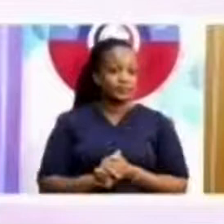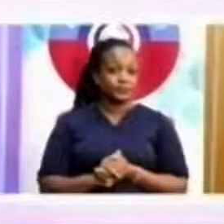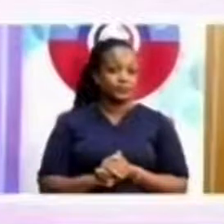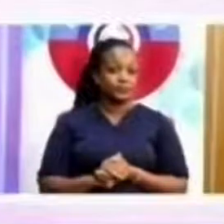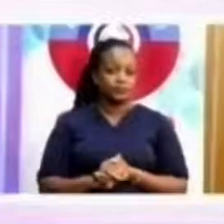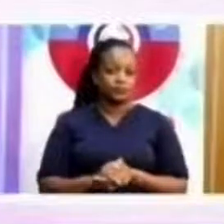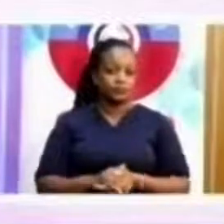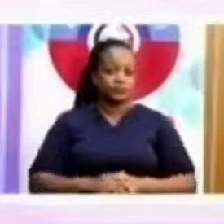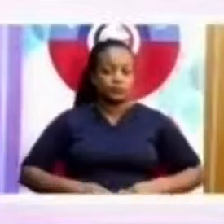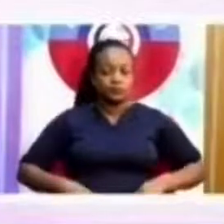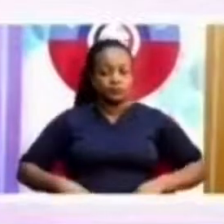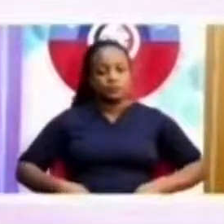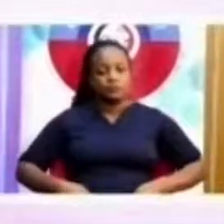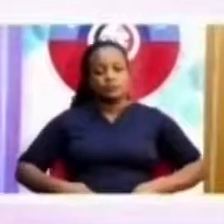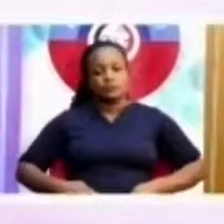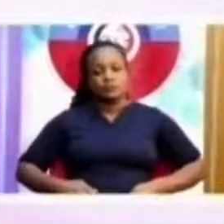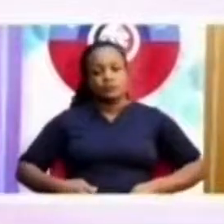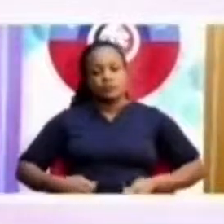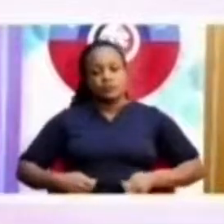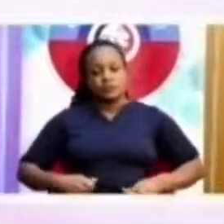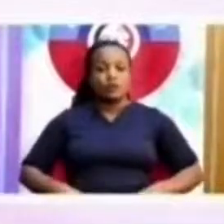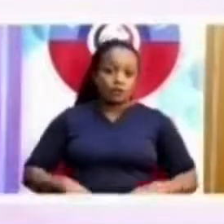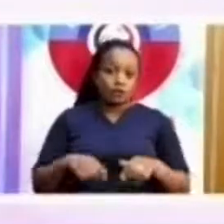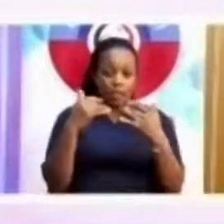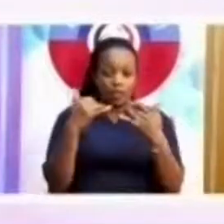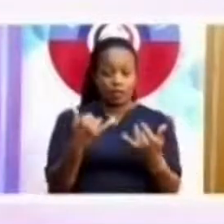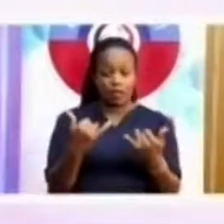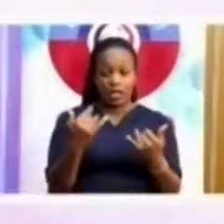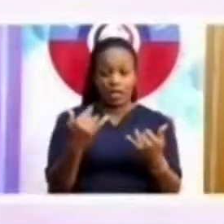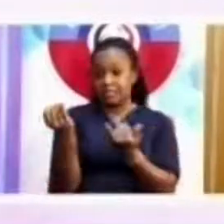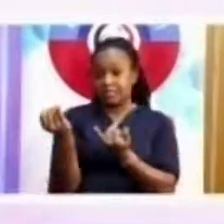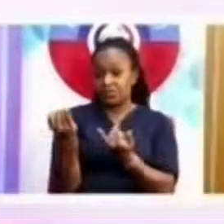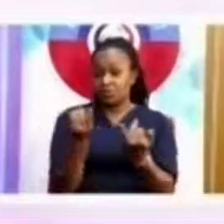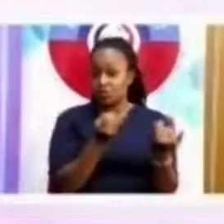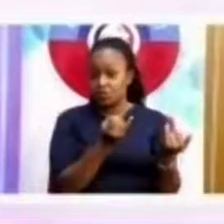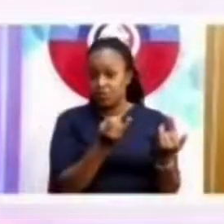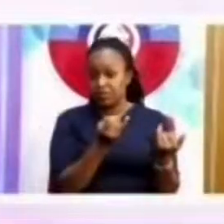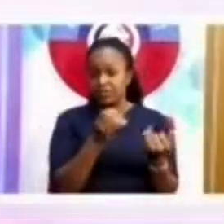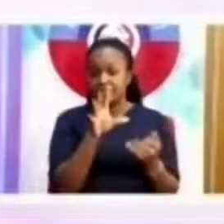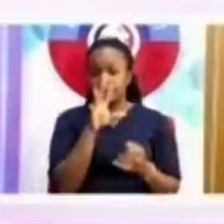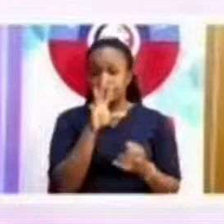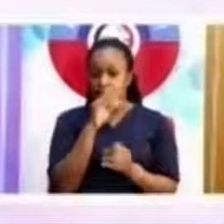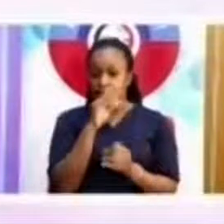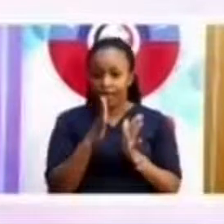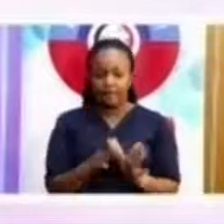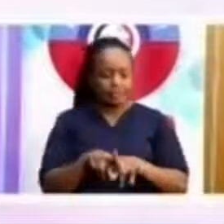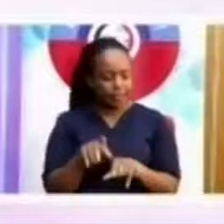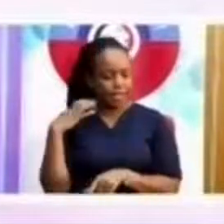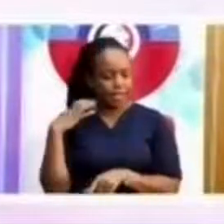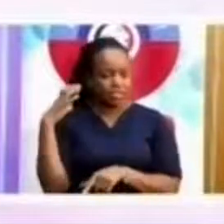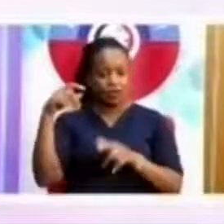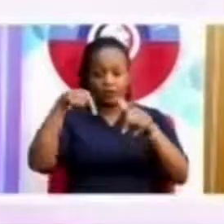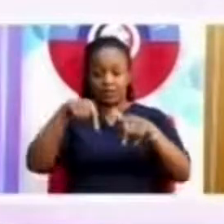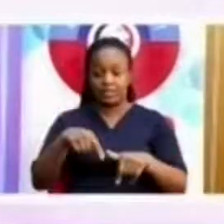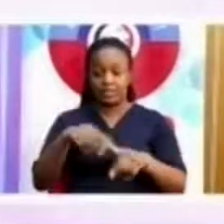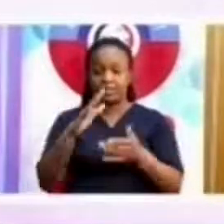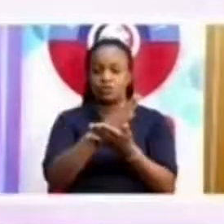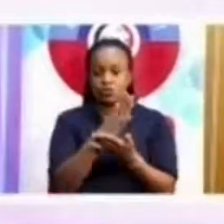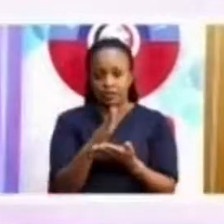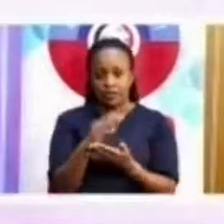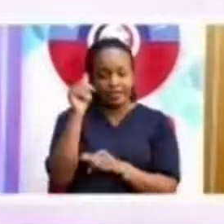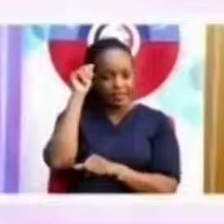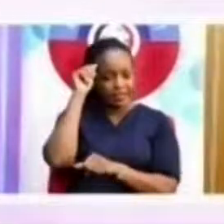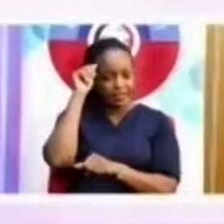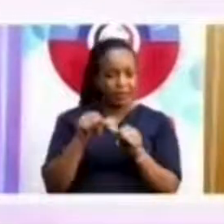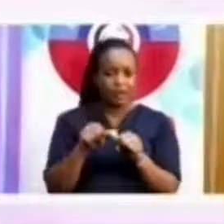now introduce the speaker and the chair of this session. Like we said, we're navigating